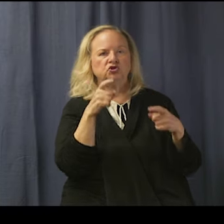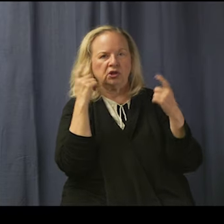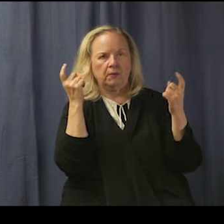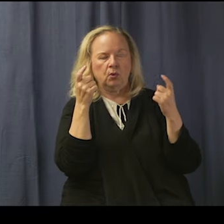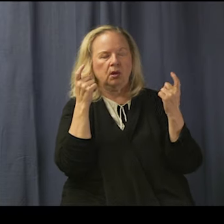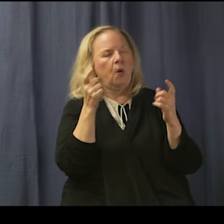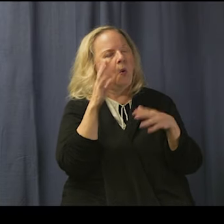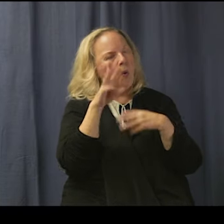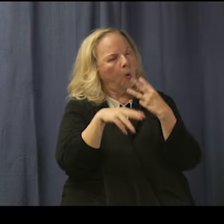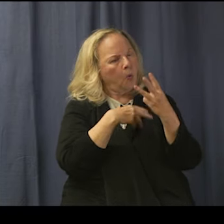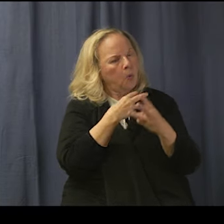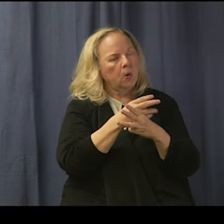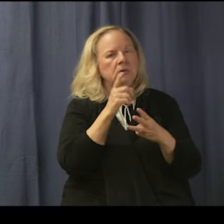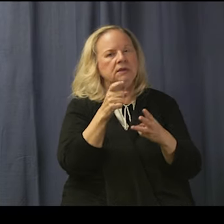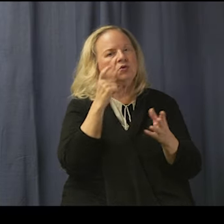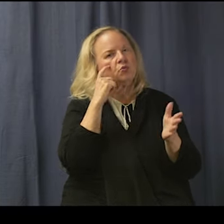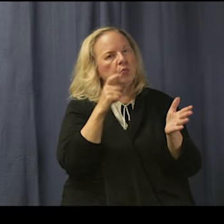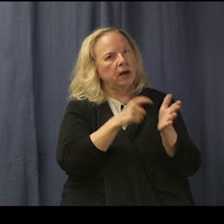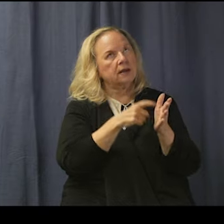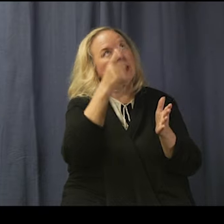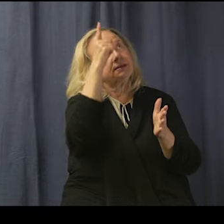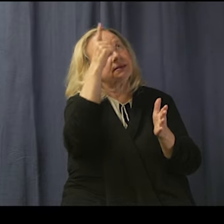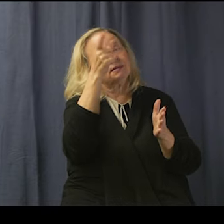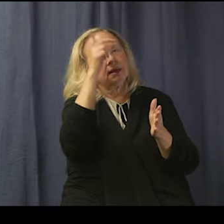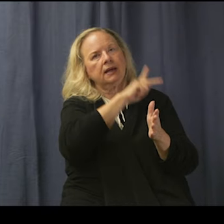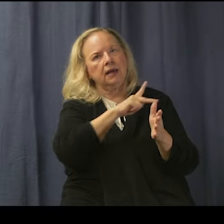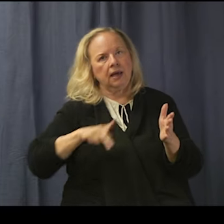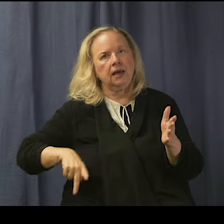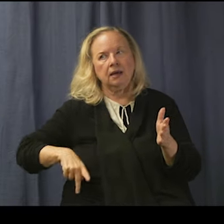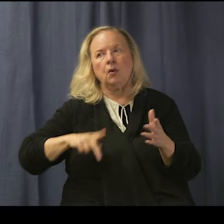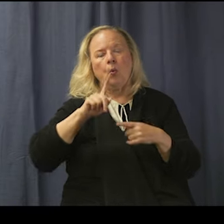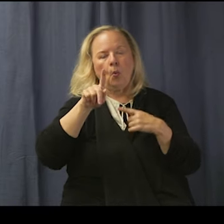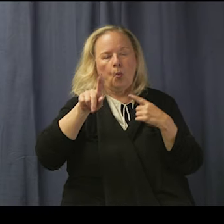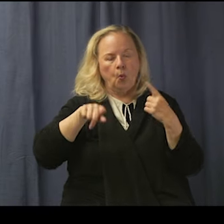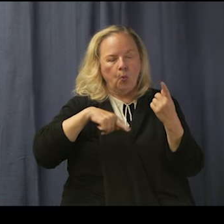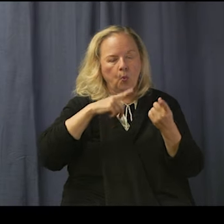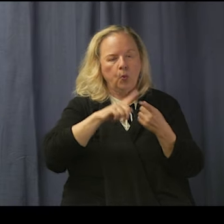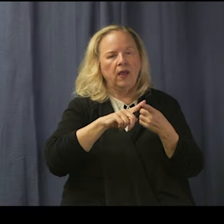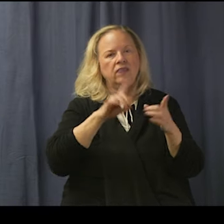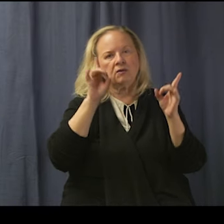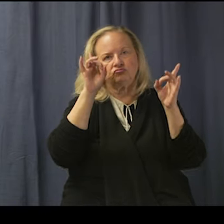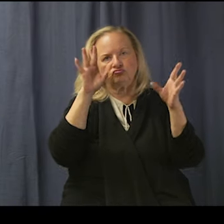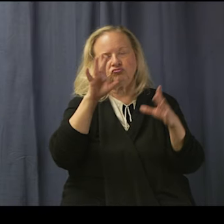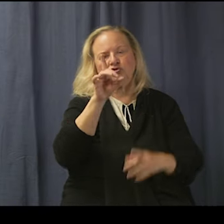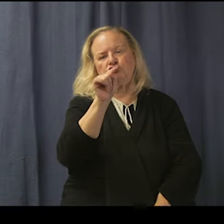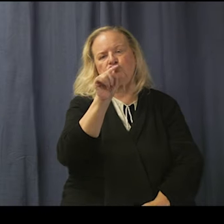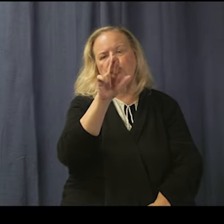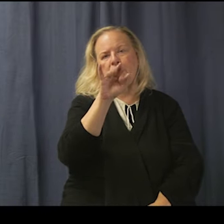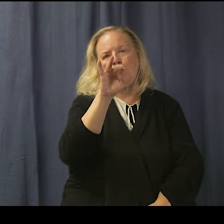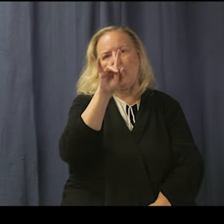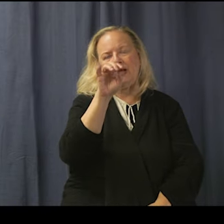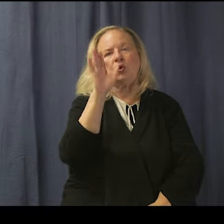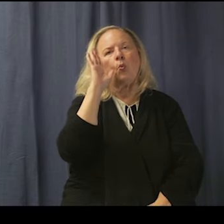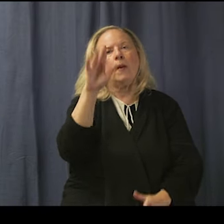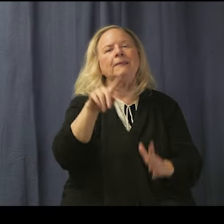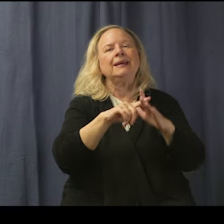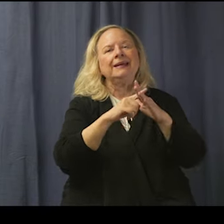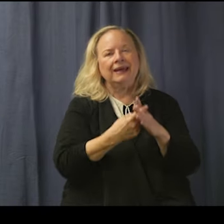whole world has to recognize God as king. And that is literally when the tribulation will begin. It'll begin